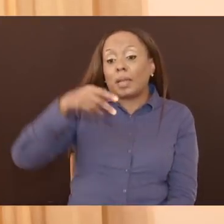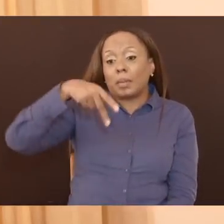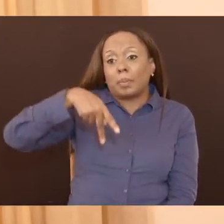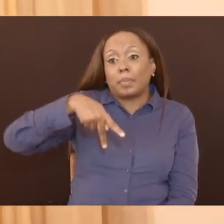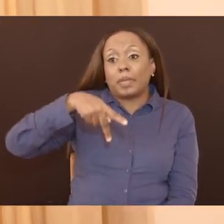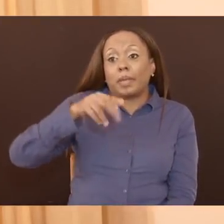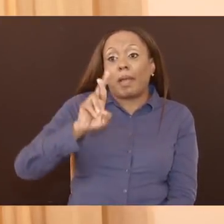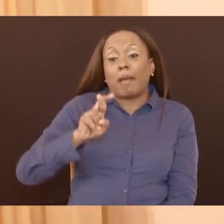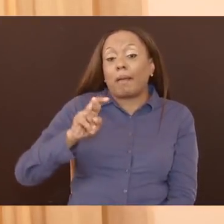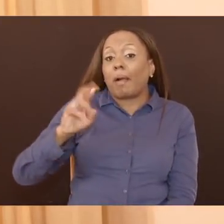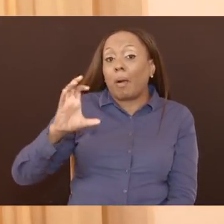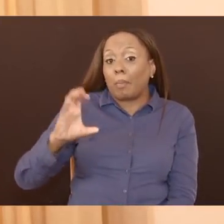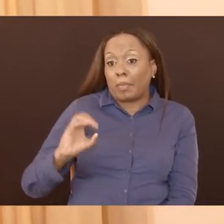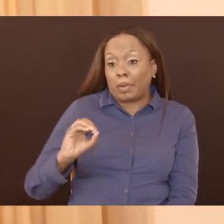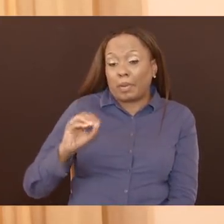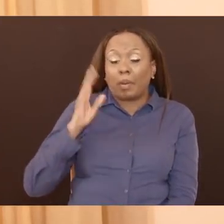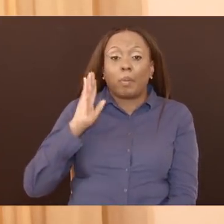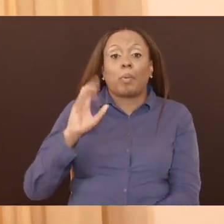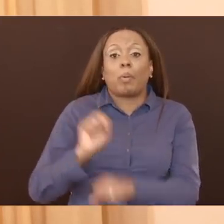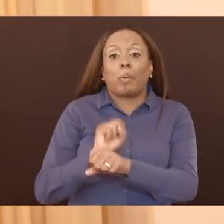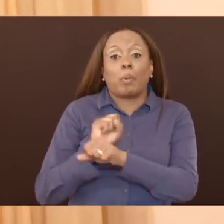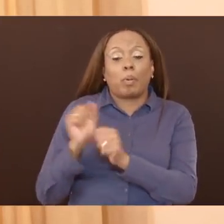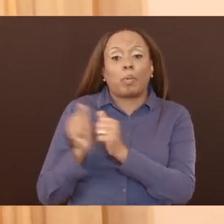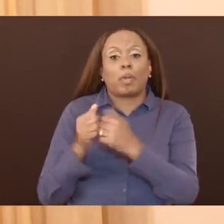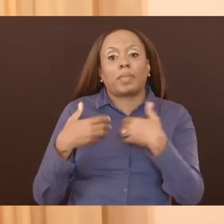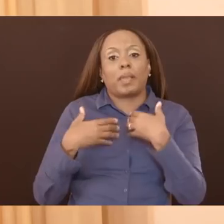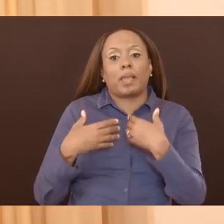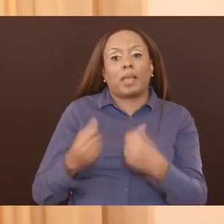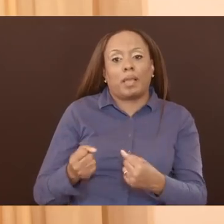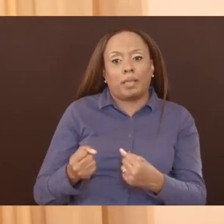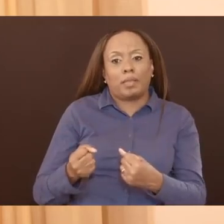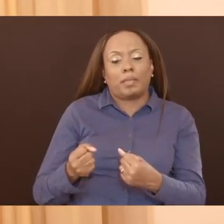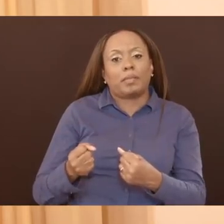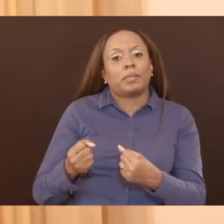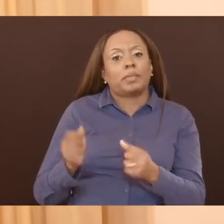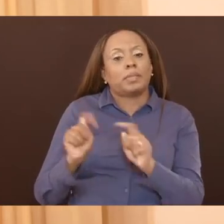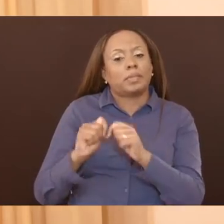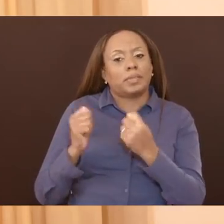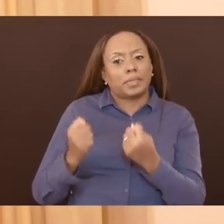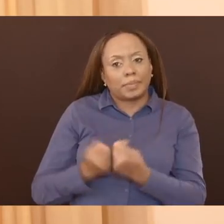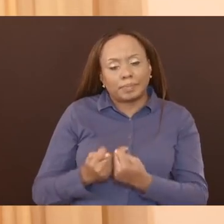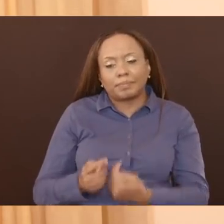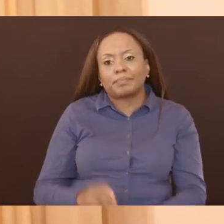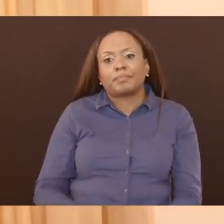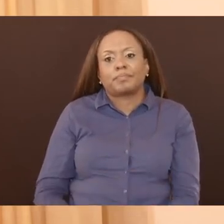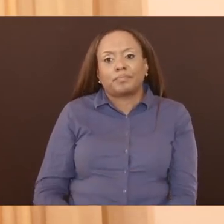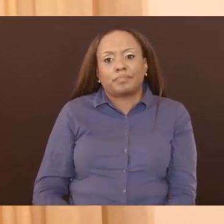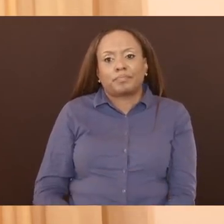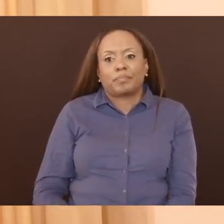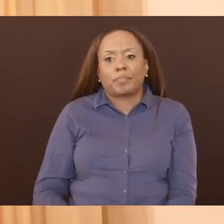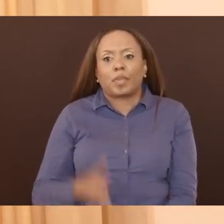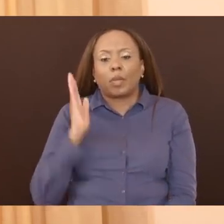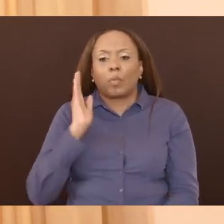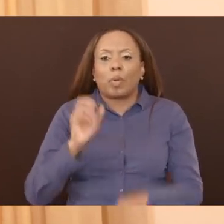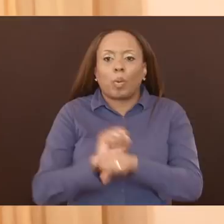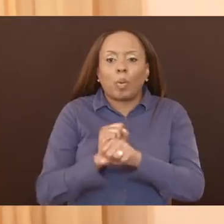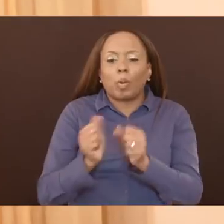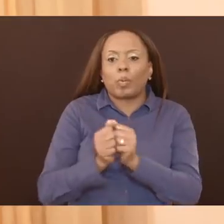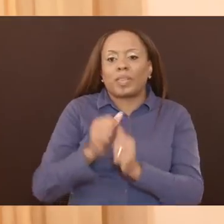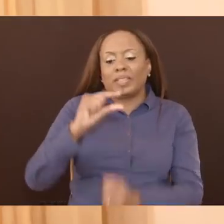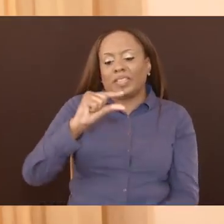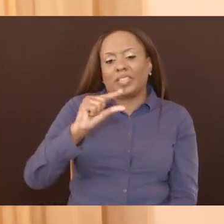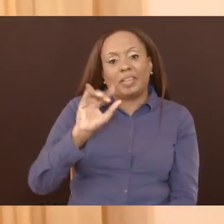day, can work with the health comms team that is there, that is still doing other things, can work with public affairs and GIS, because